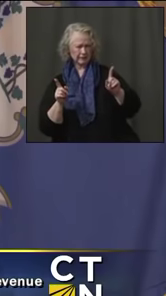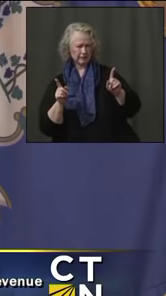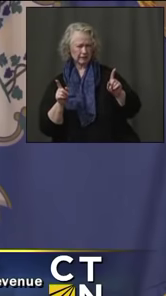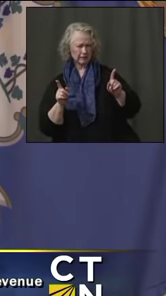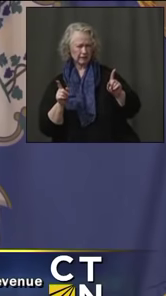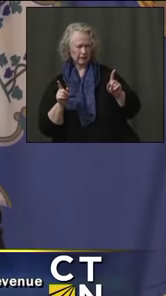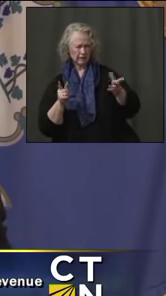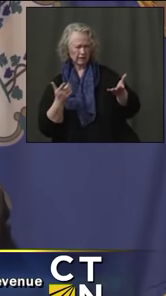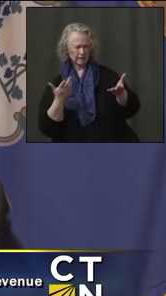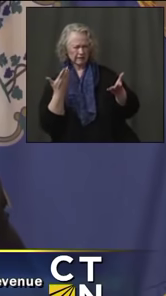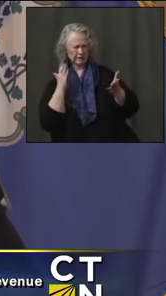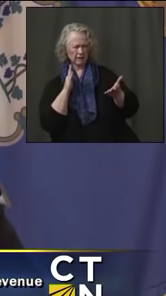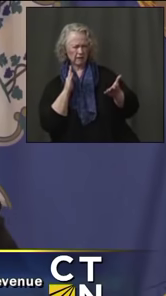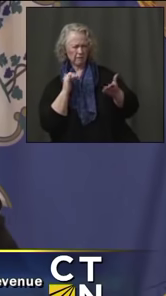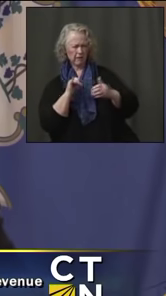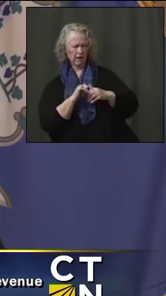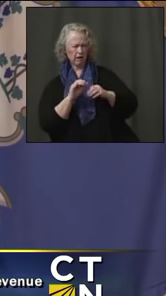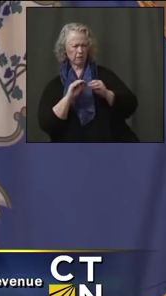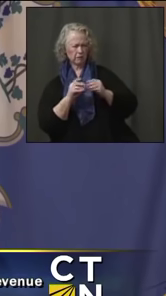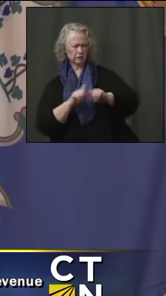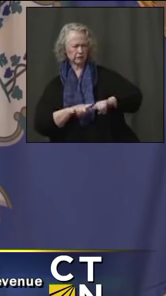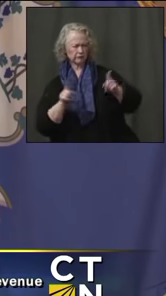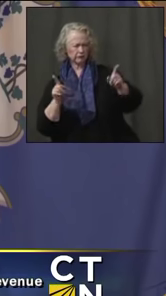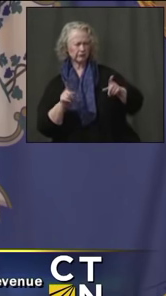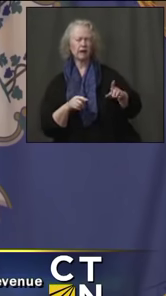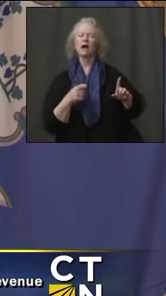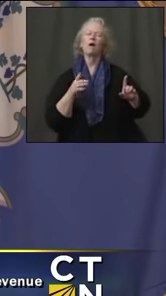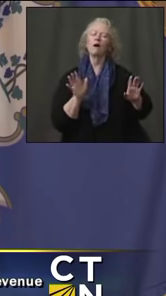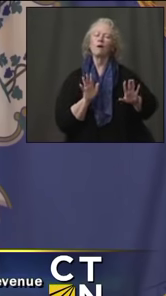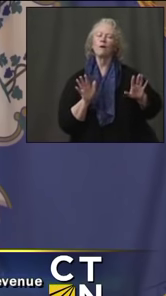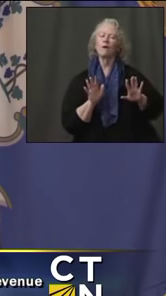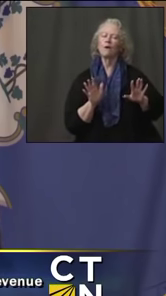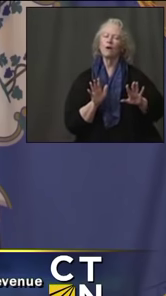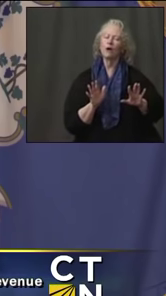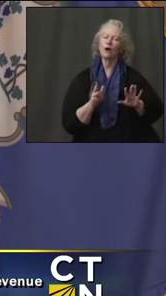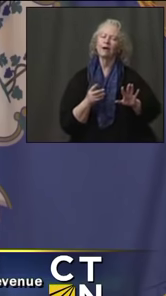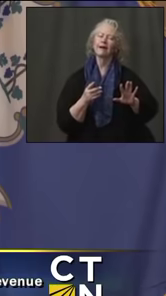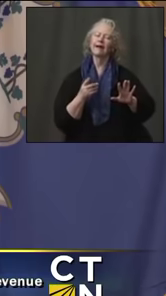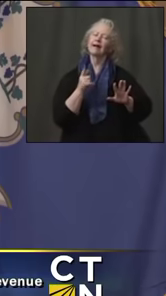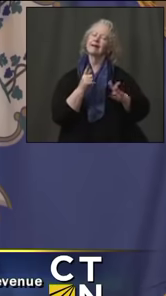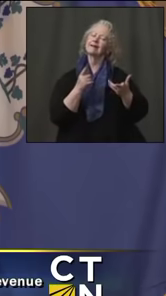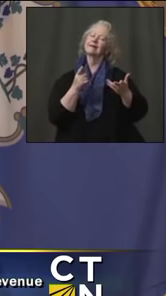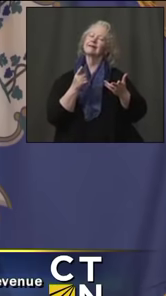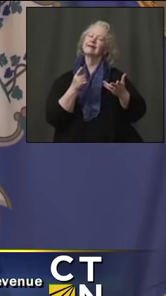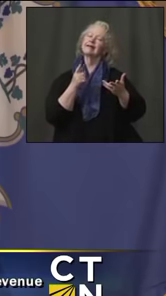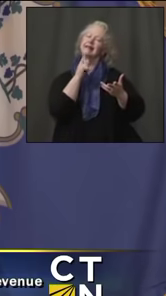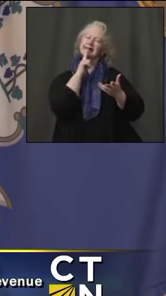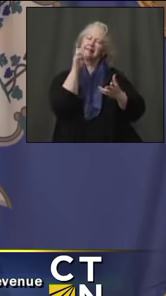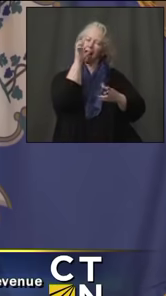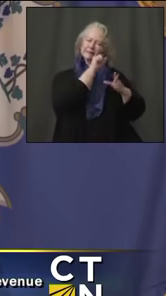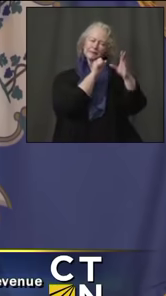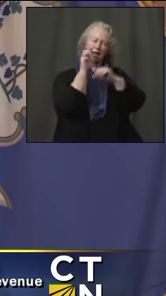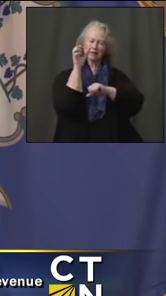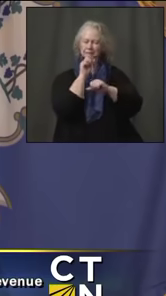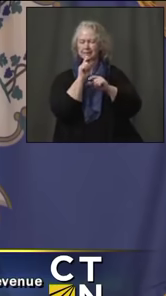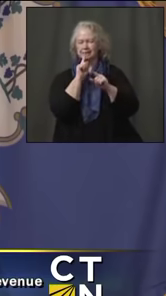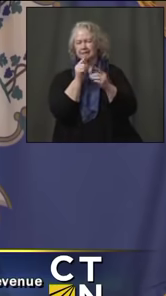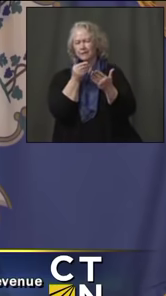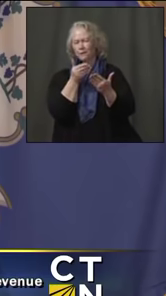your administration came up with? I think it's just two different estimates of the same event. It's pretty